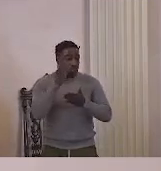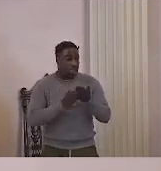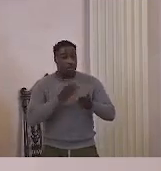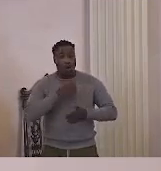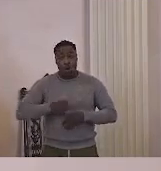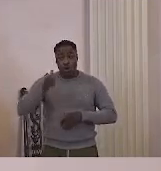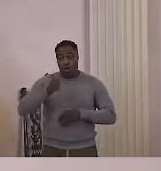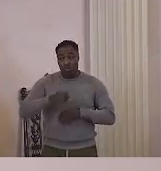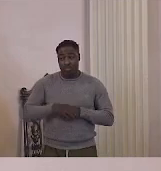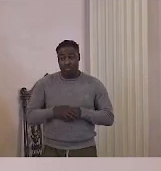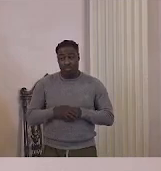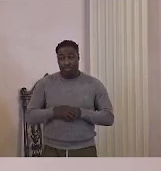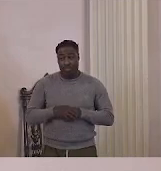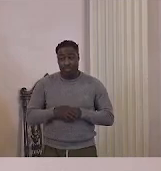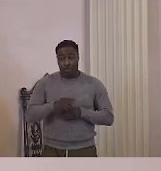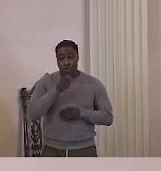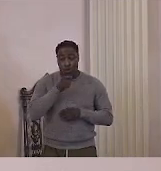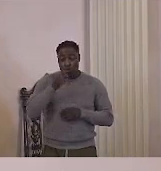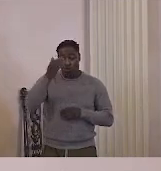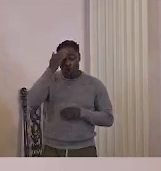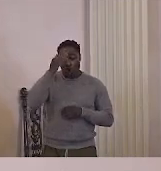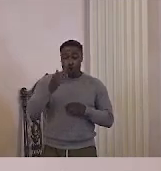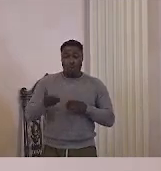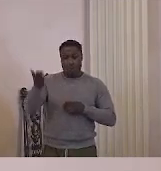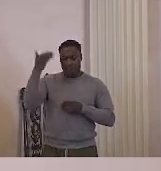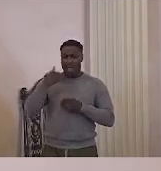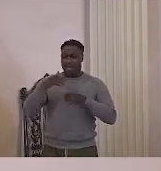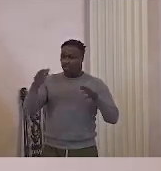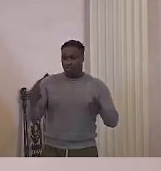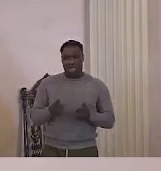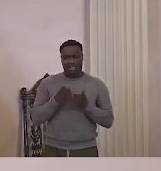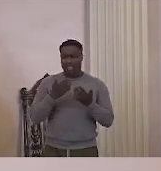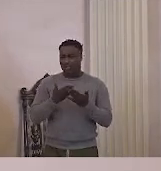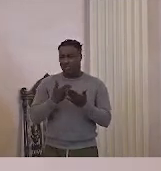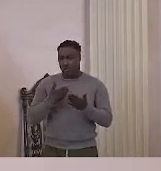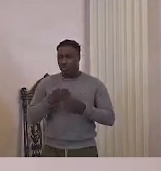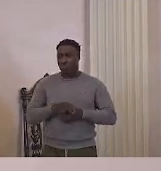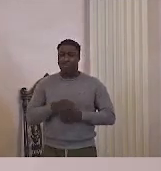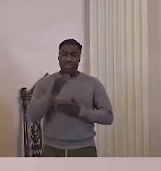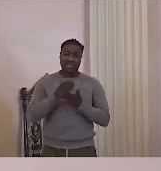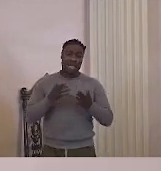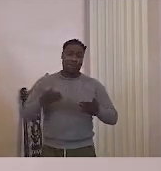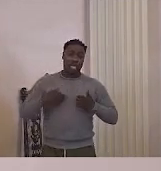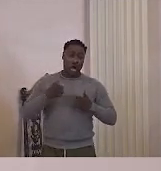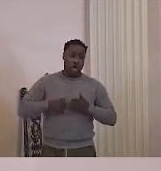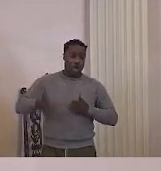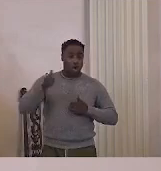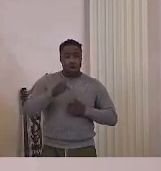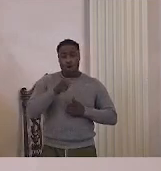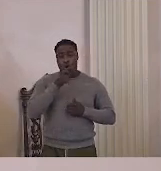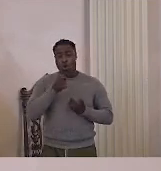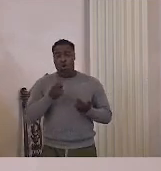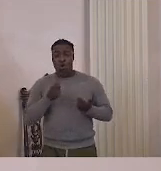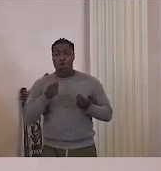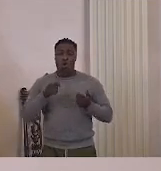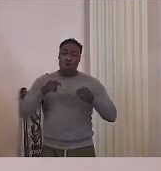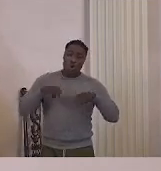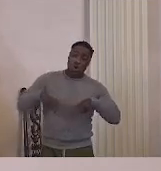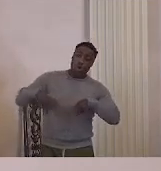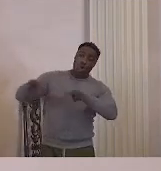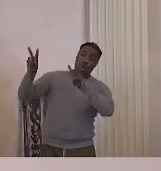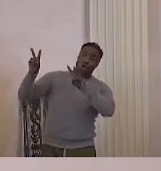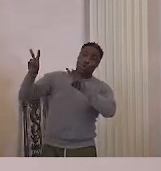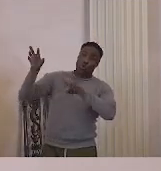older, who have known past challenges all too well, and some younger, who look towards the future